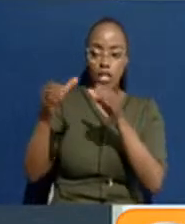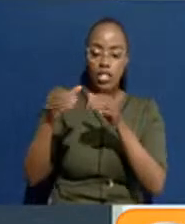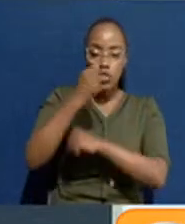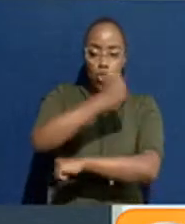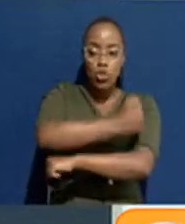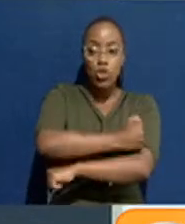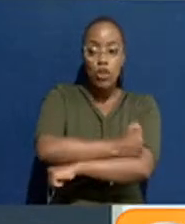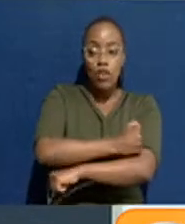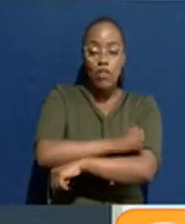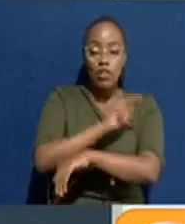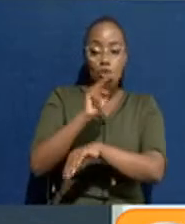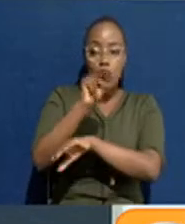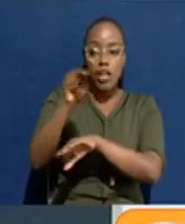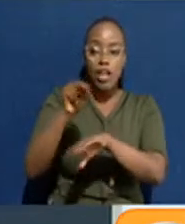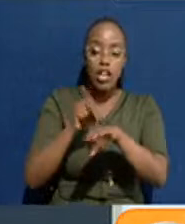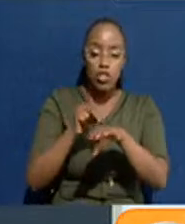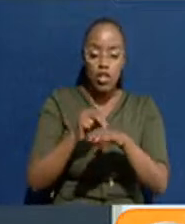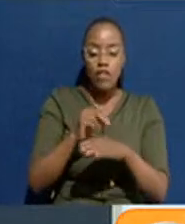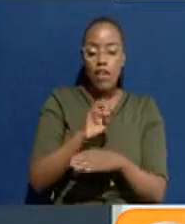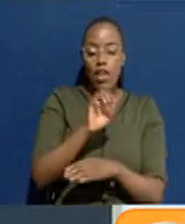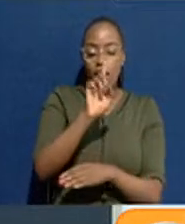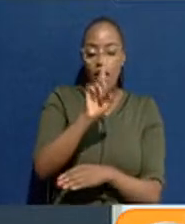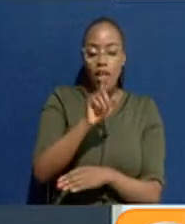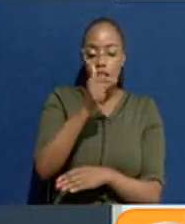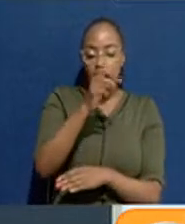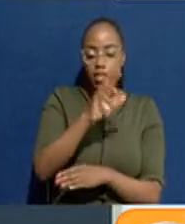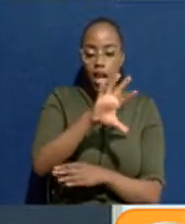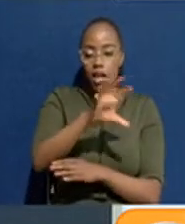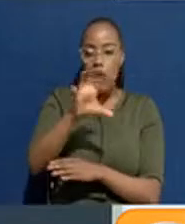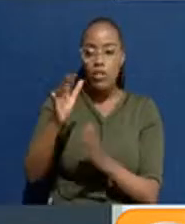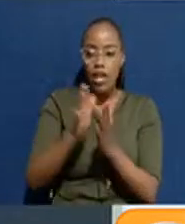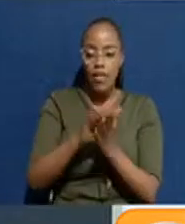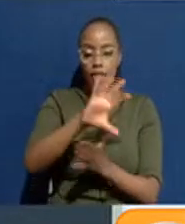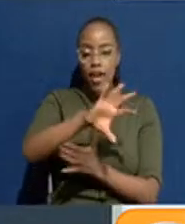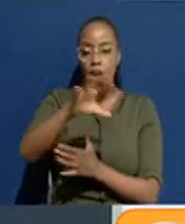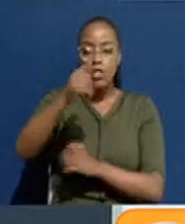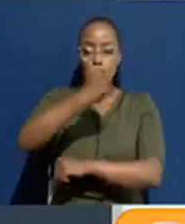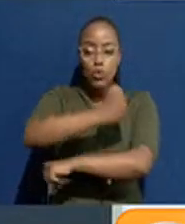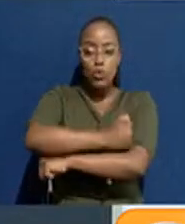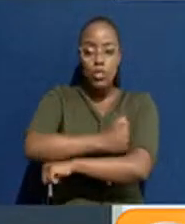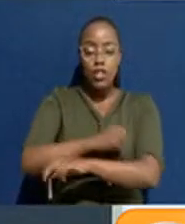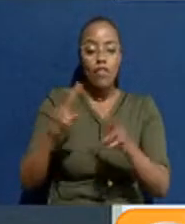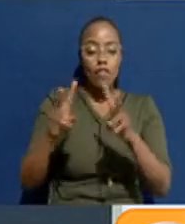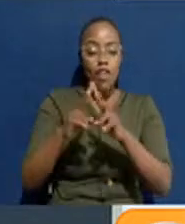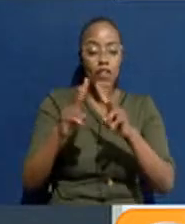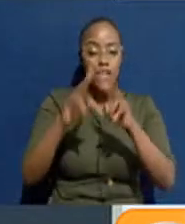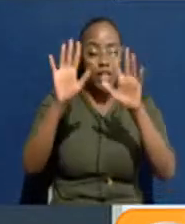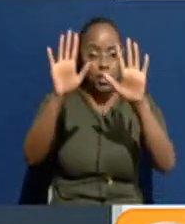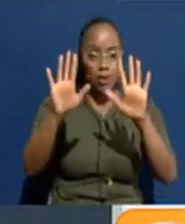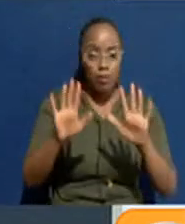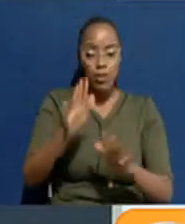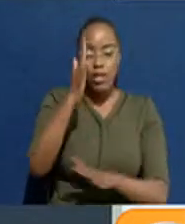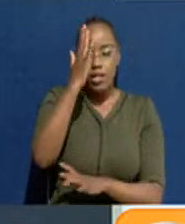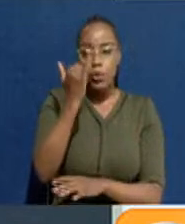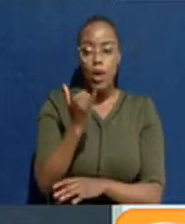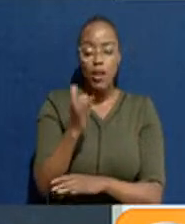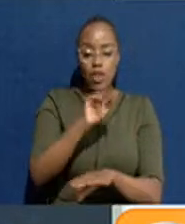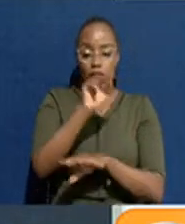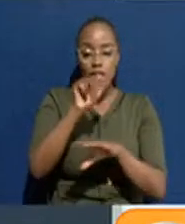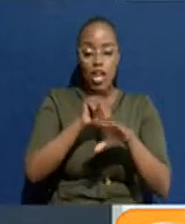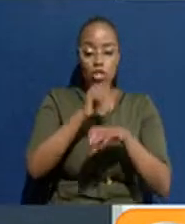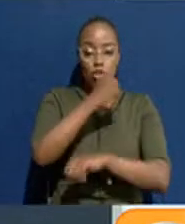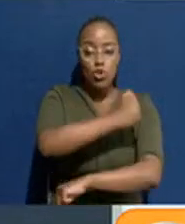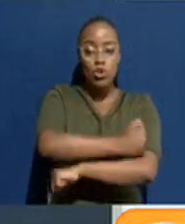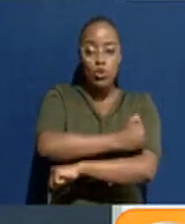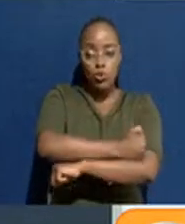schools into nationals, extra county schools, and county schools is very crucial because national